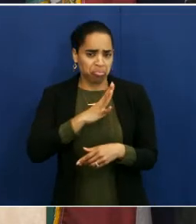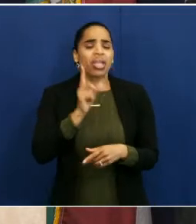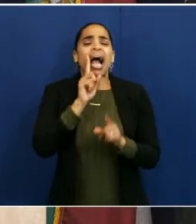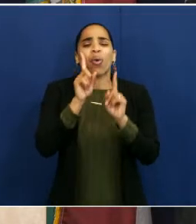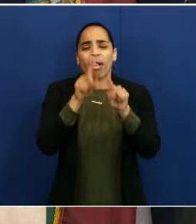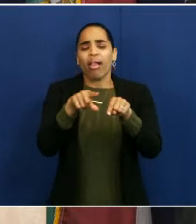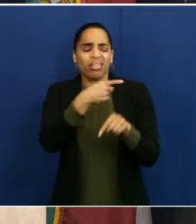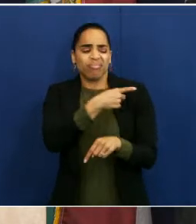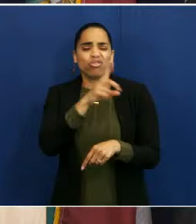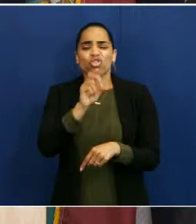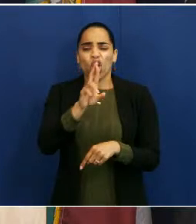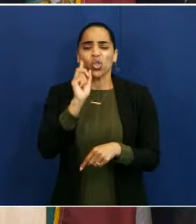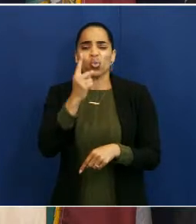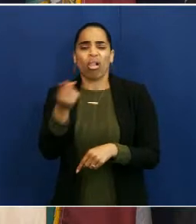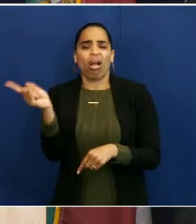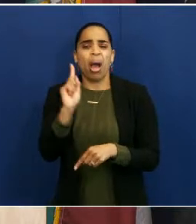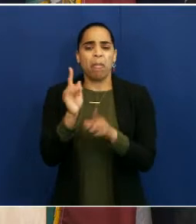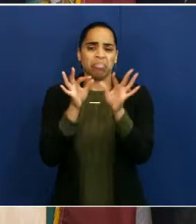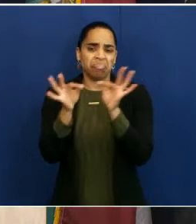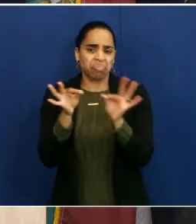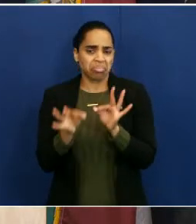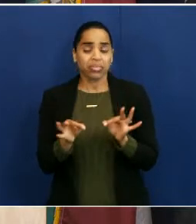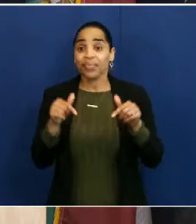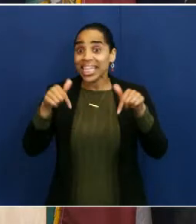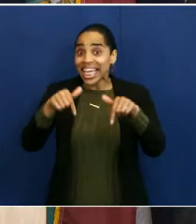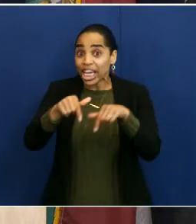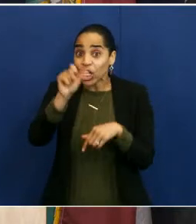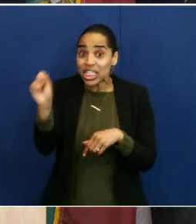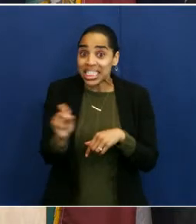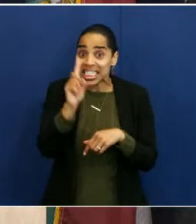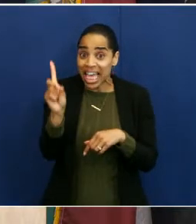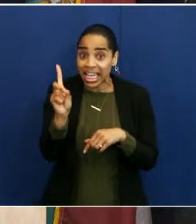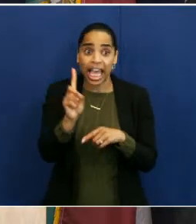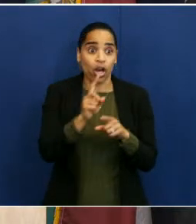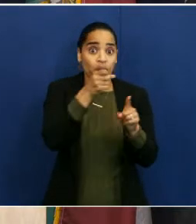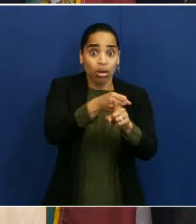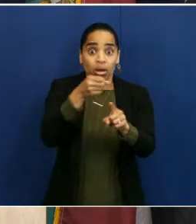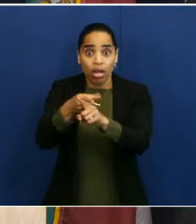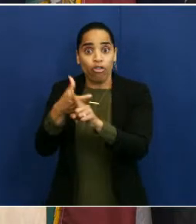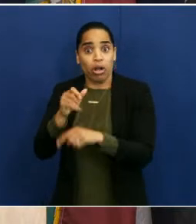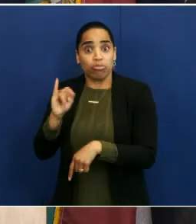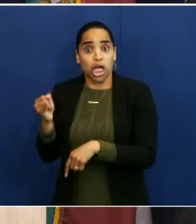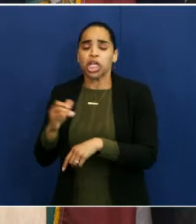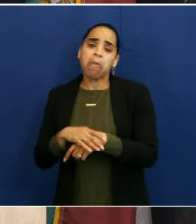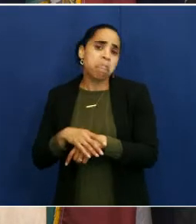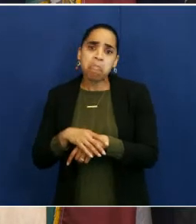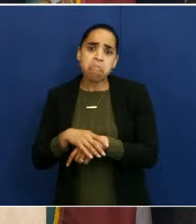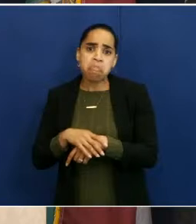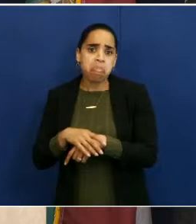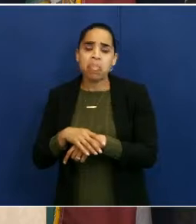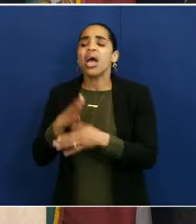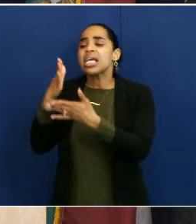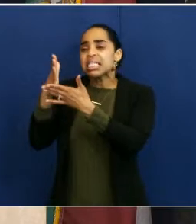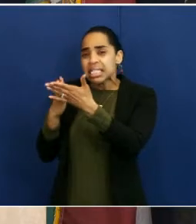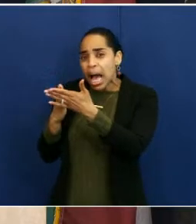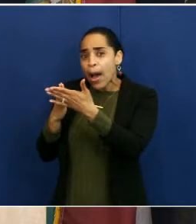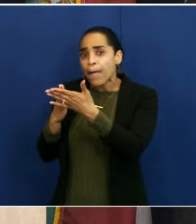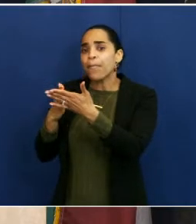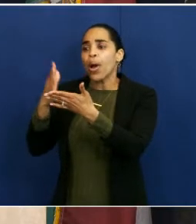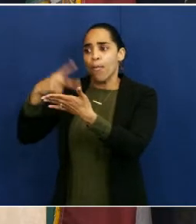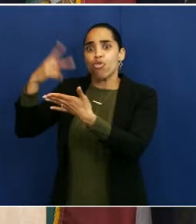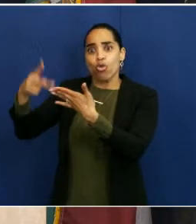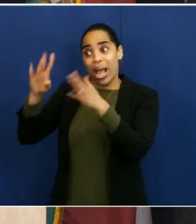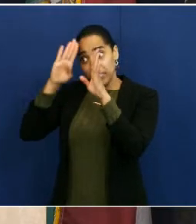to point out that we haven't had any significant impacts. We had some of those targeted programs obviously had to switch to a different vaccine that was 2-dose, and so it will